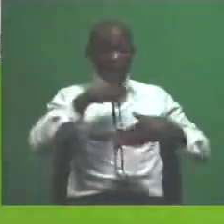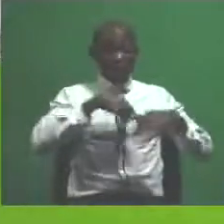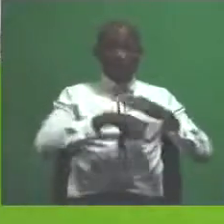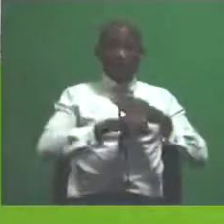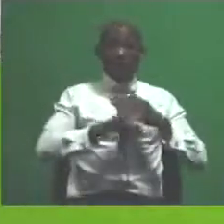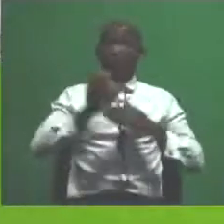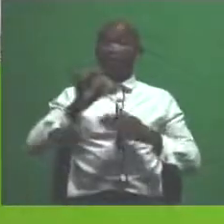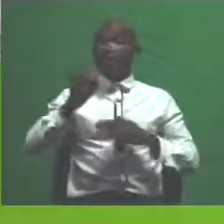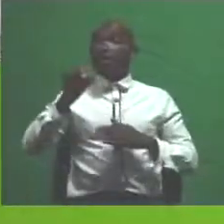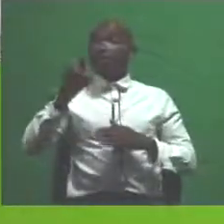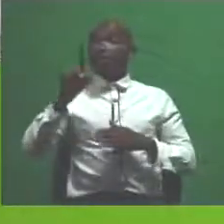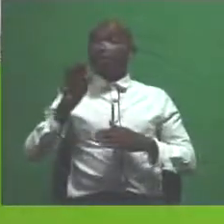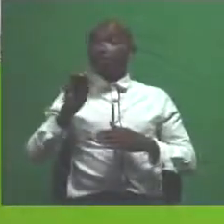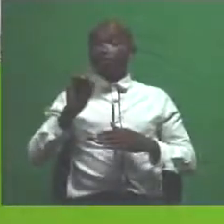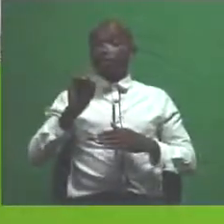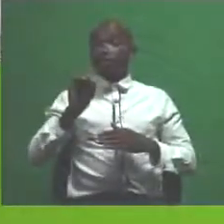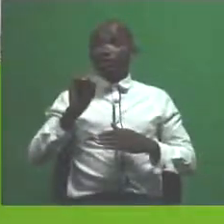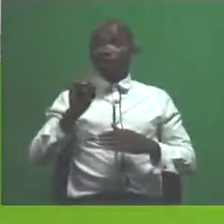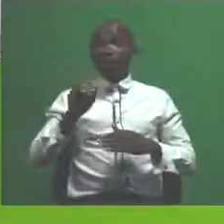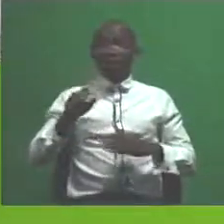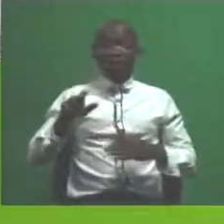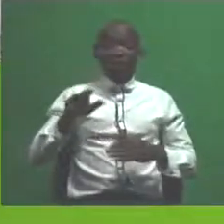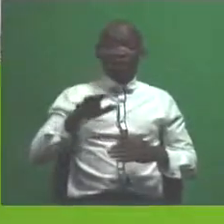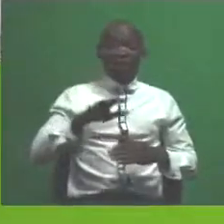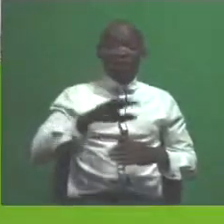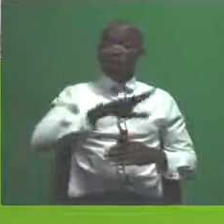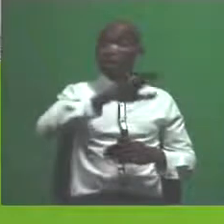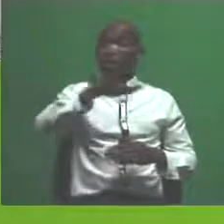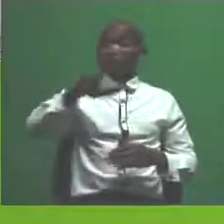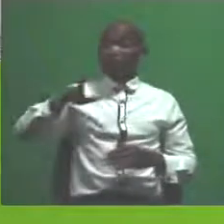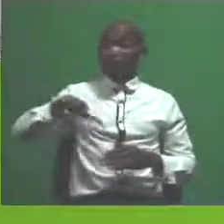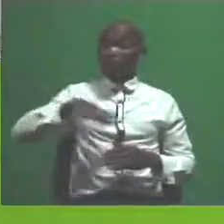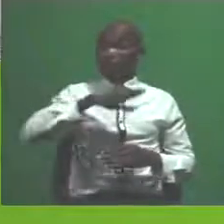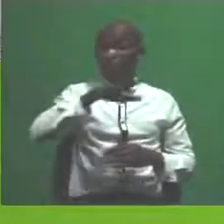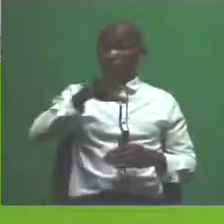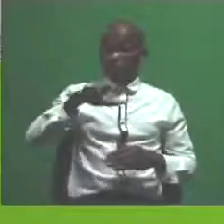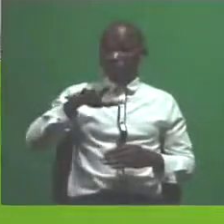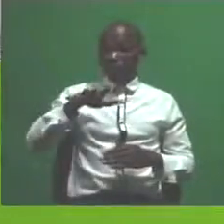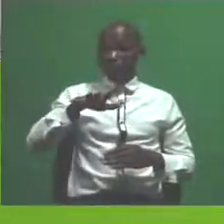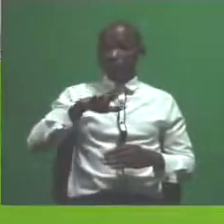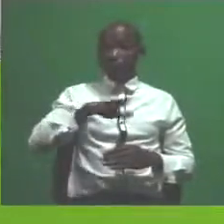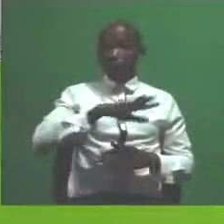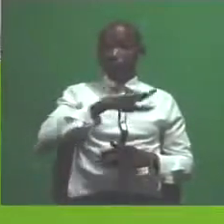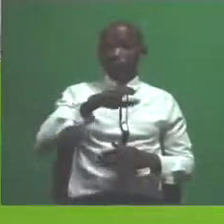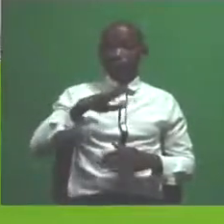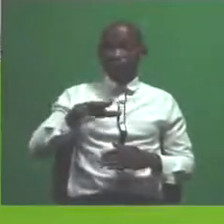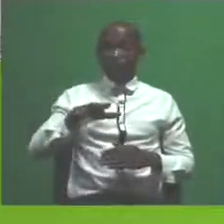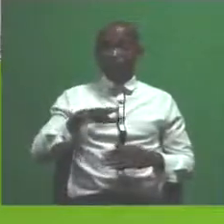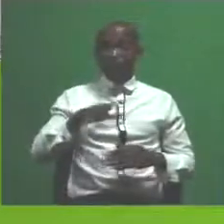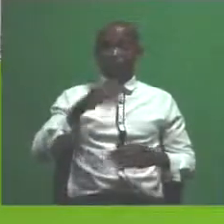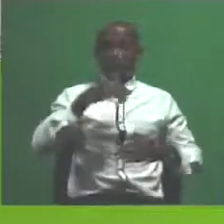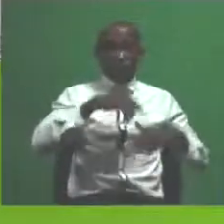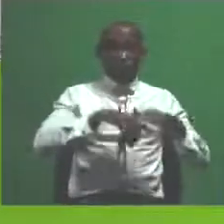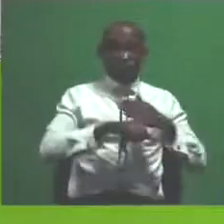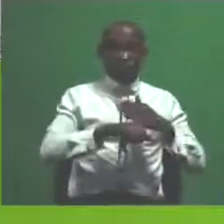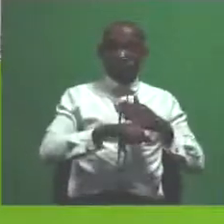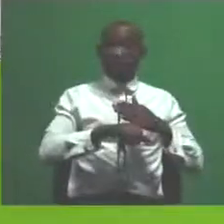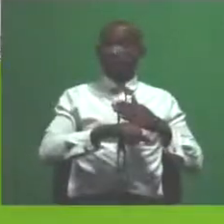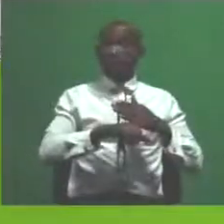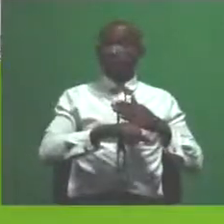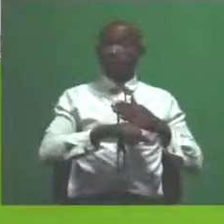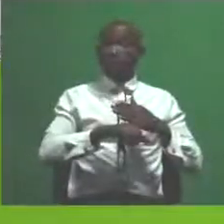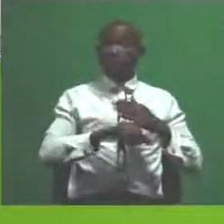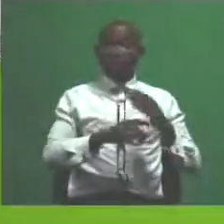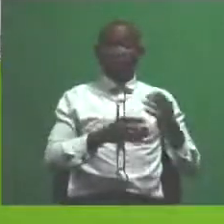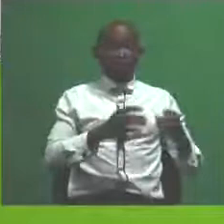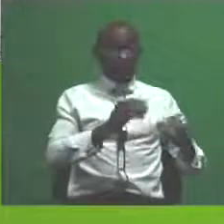endothermic reaction, the environment becomes cold. Therefore, dissolution or dissolving of